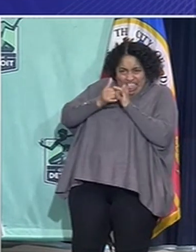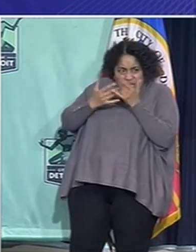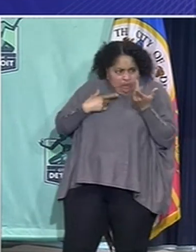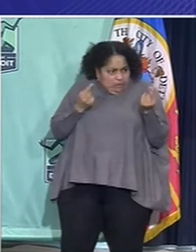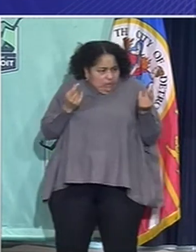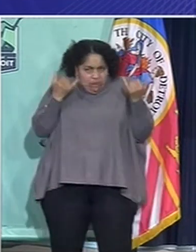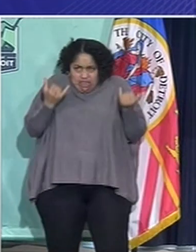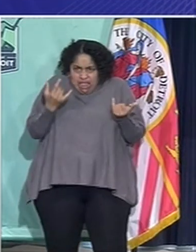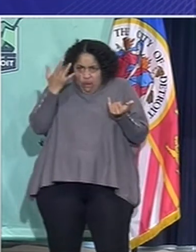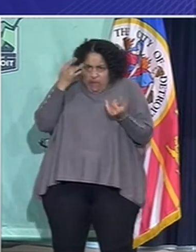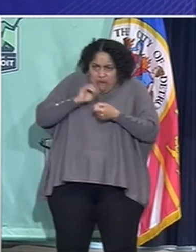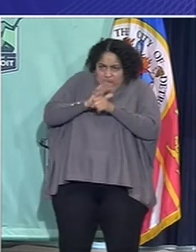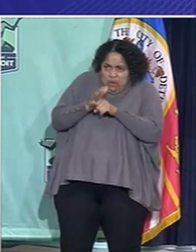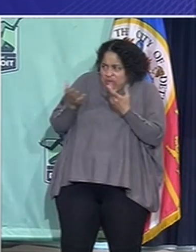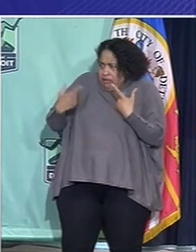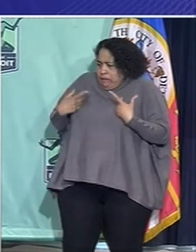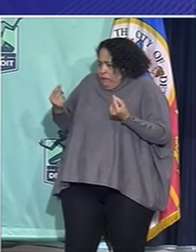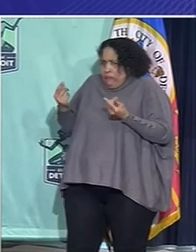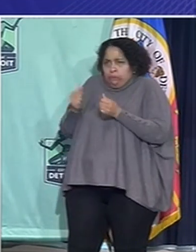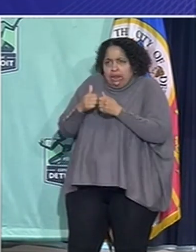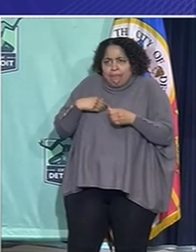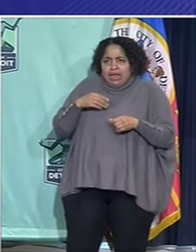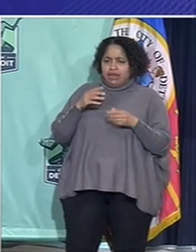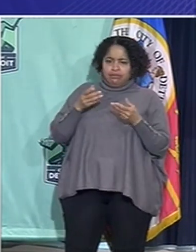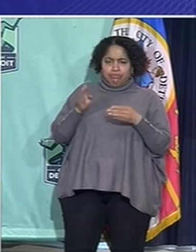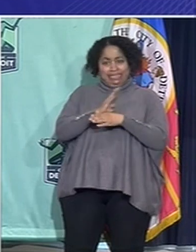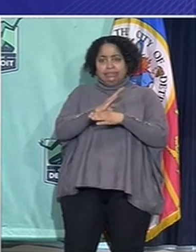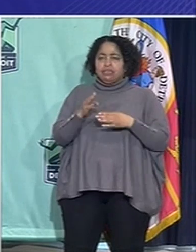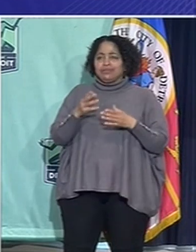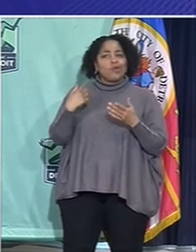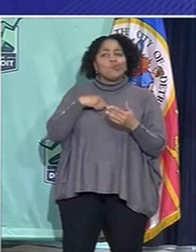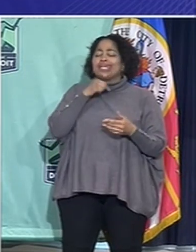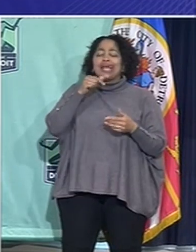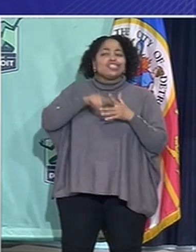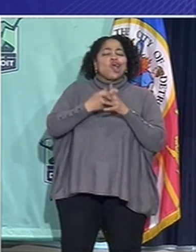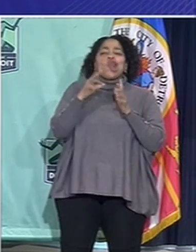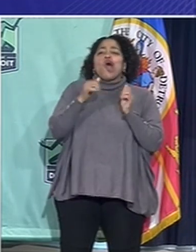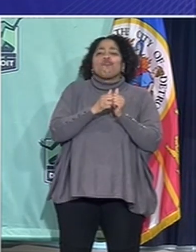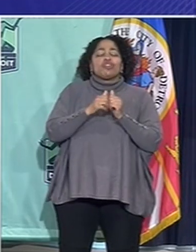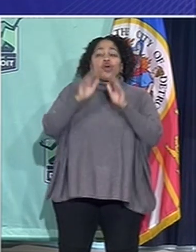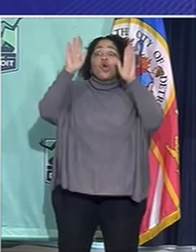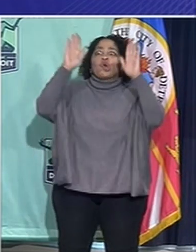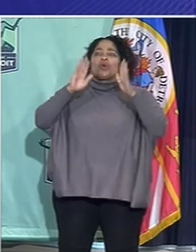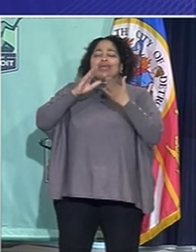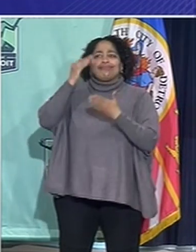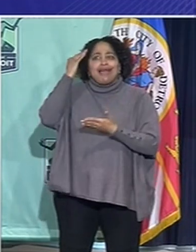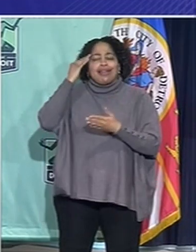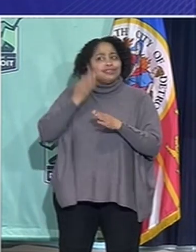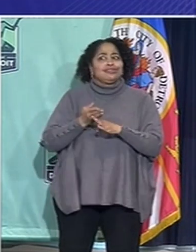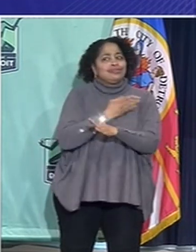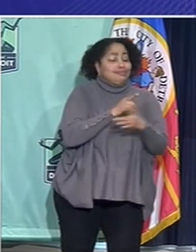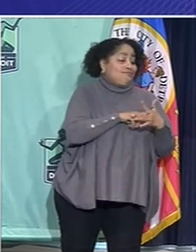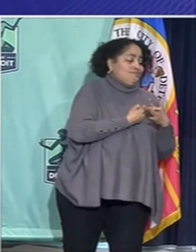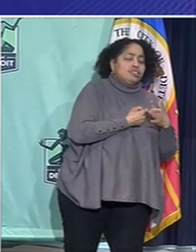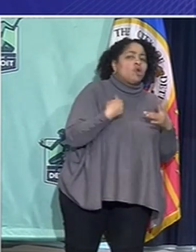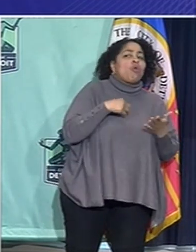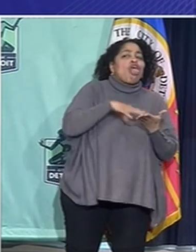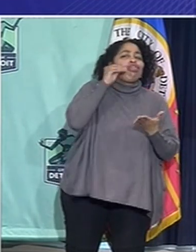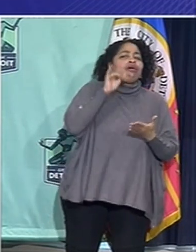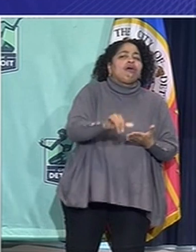this, we didn't start out with great knowledge. We learned when our police